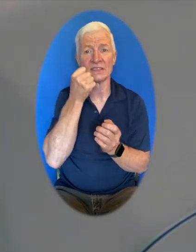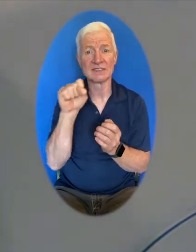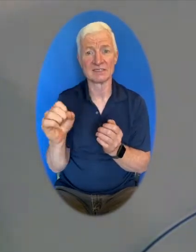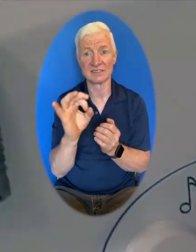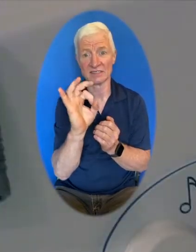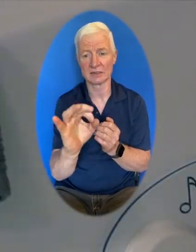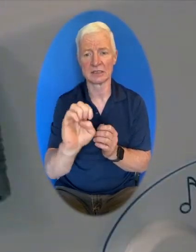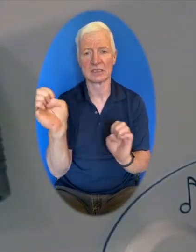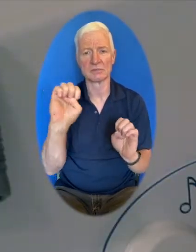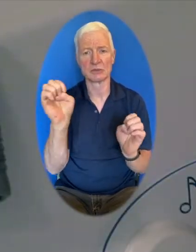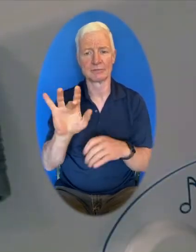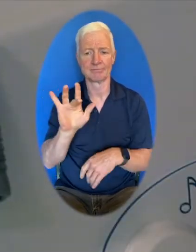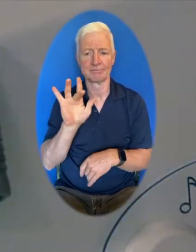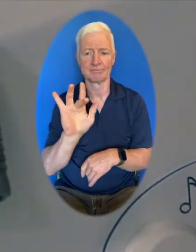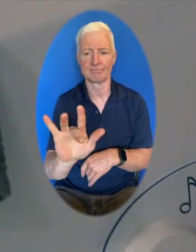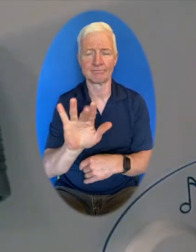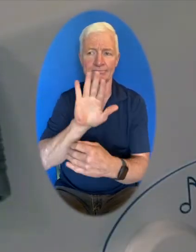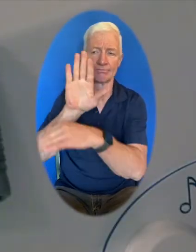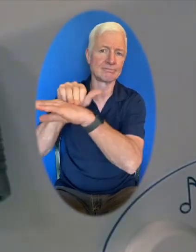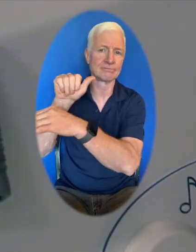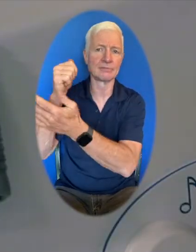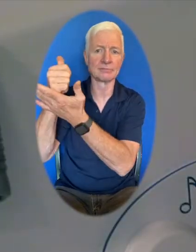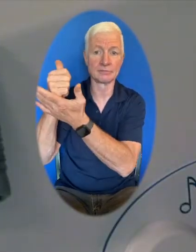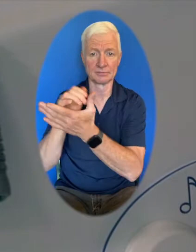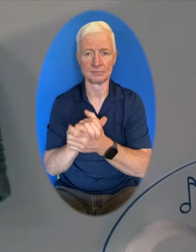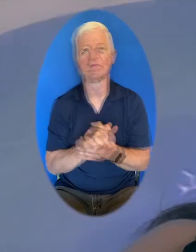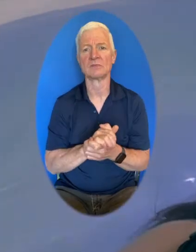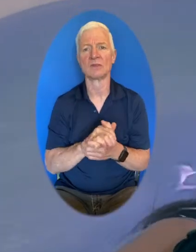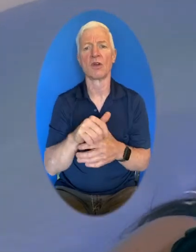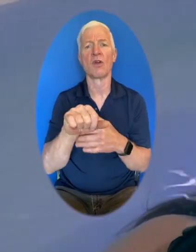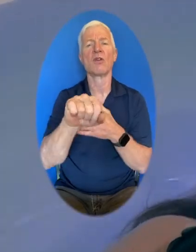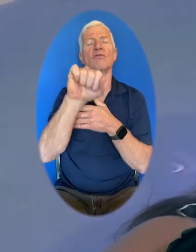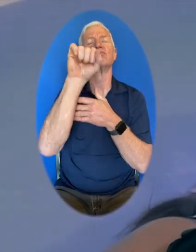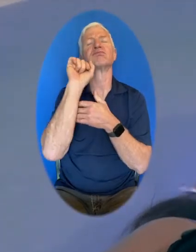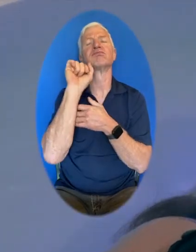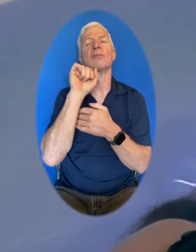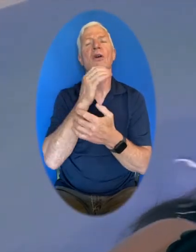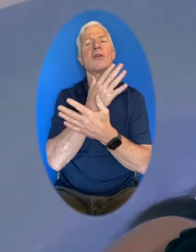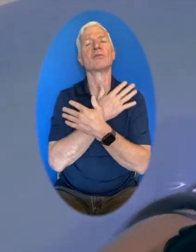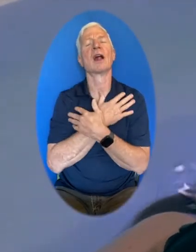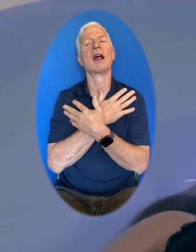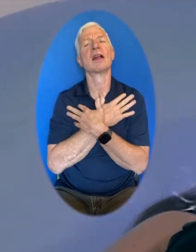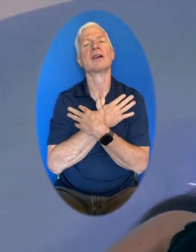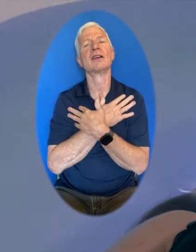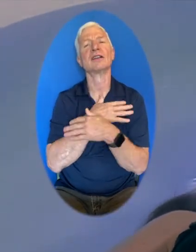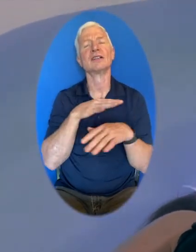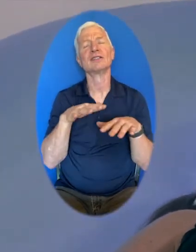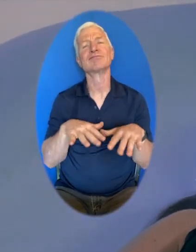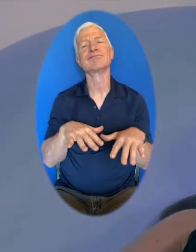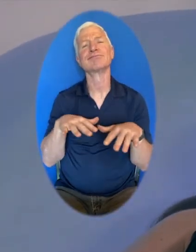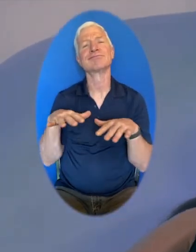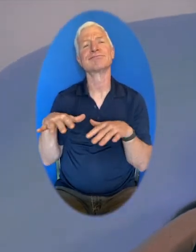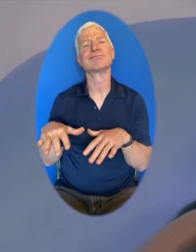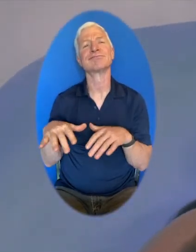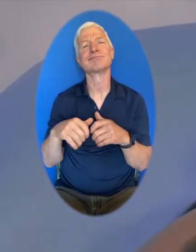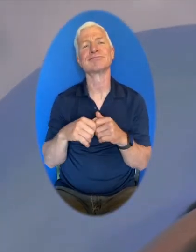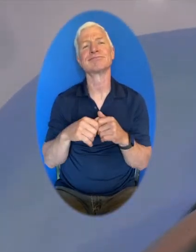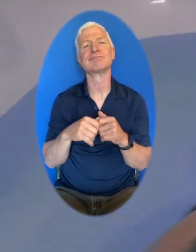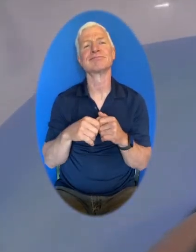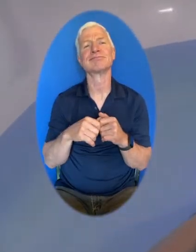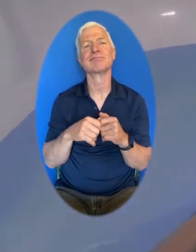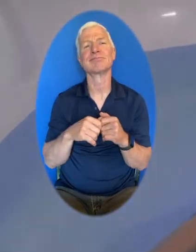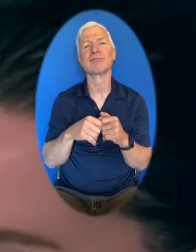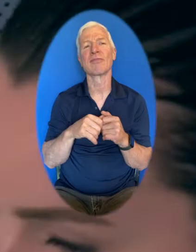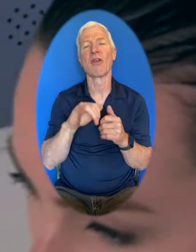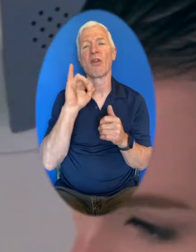front desk. We'll hear your call and answer momentarily. Gently lay back and relax into the salt solution, being careful not to splash